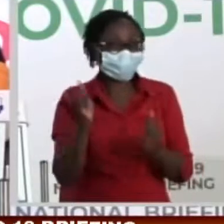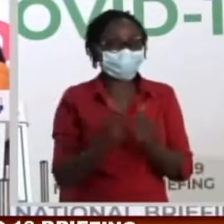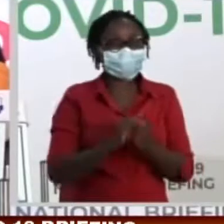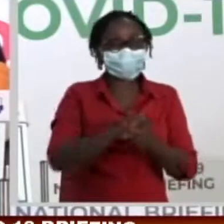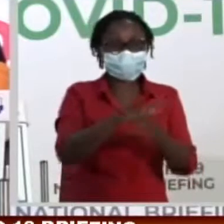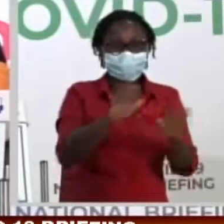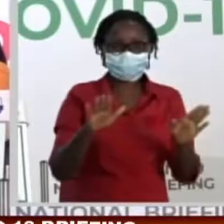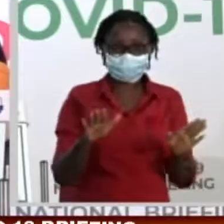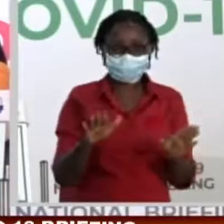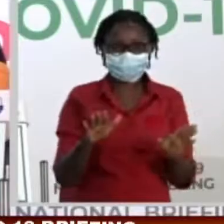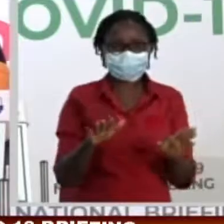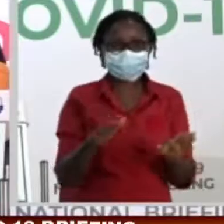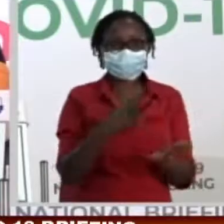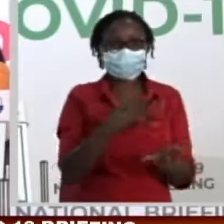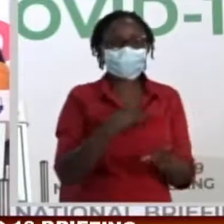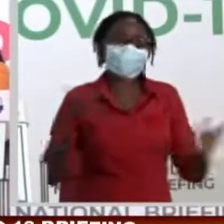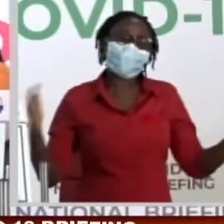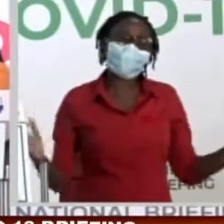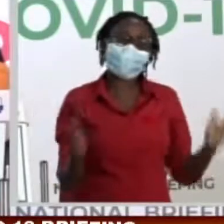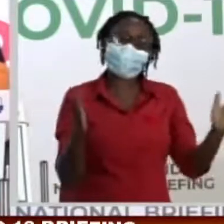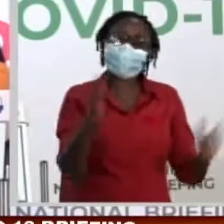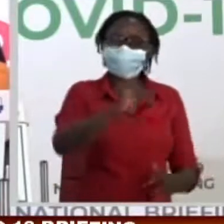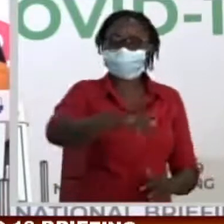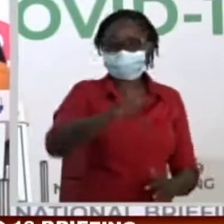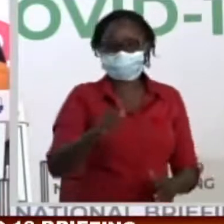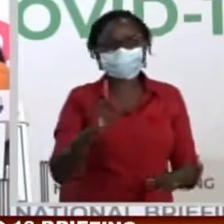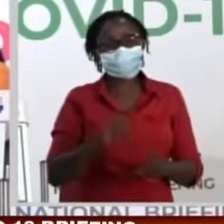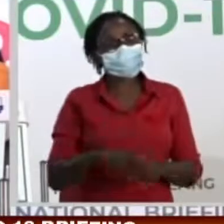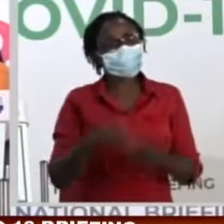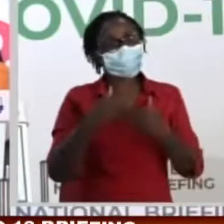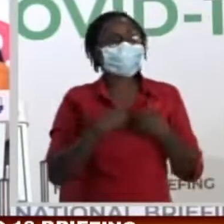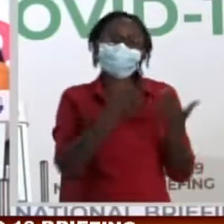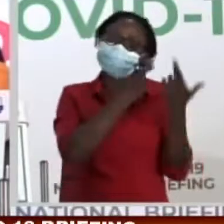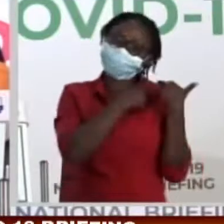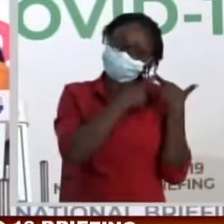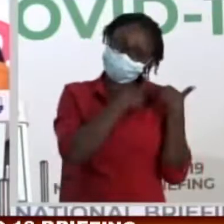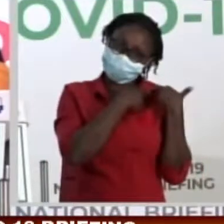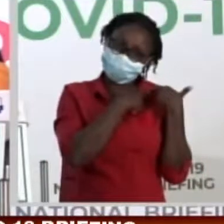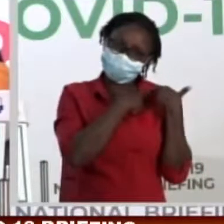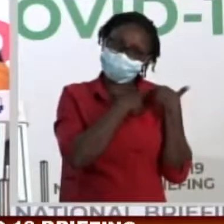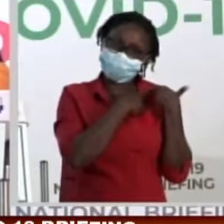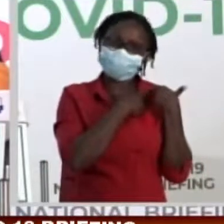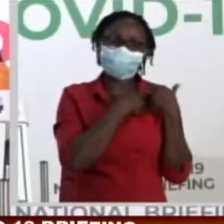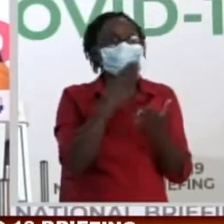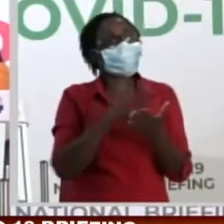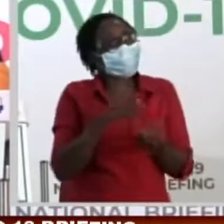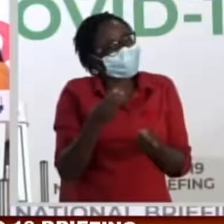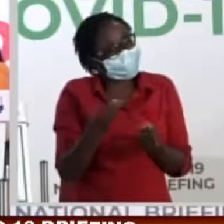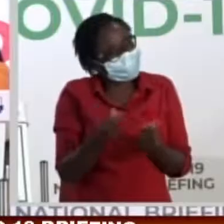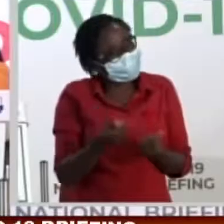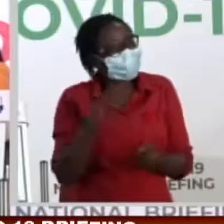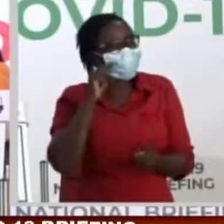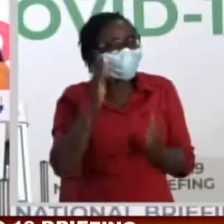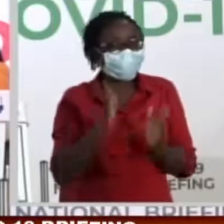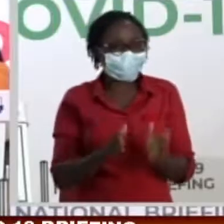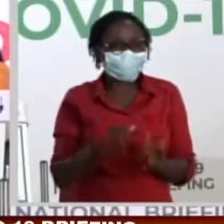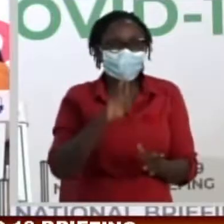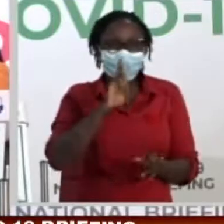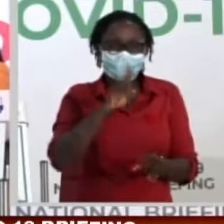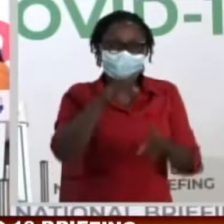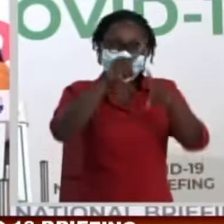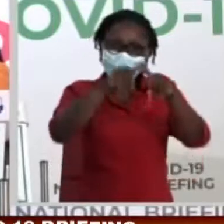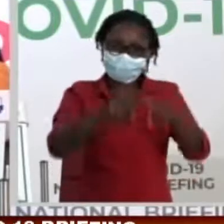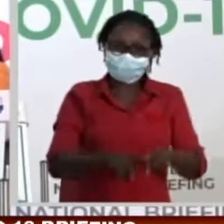coronavirus and encouraging others to take responsibility, some very few Nigerians are bent on